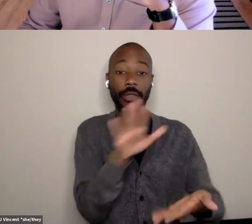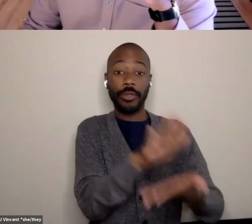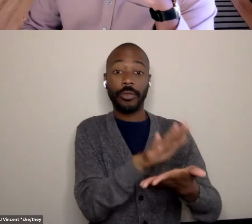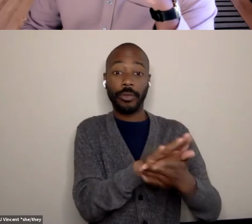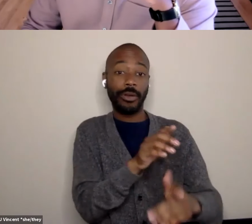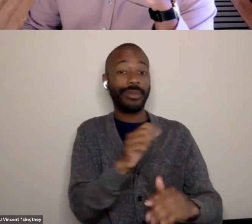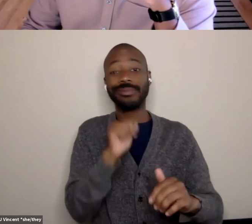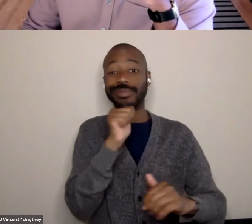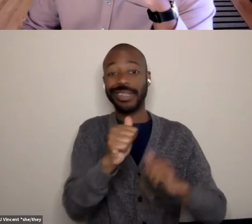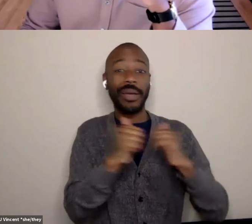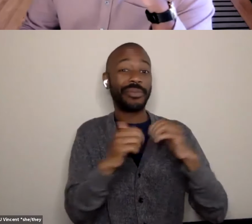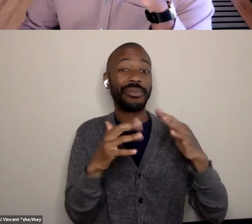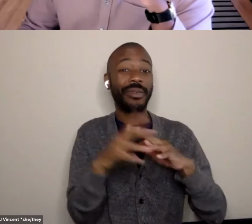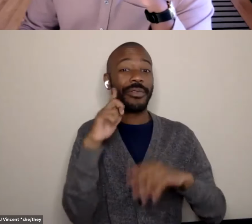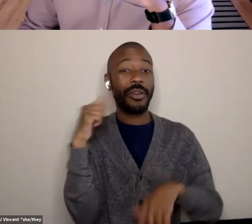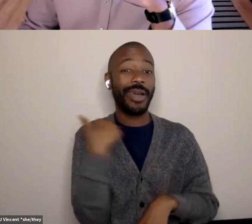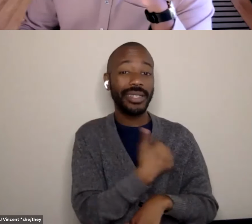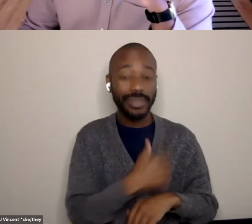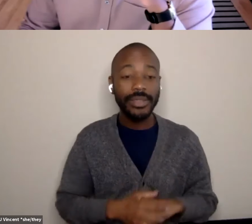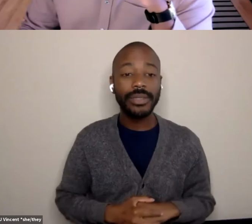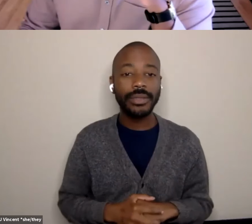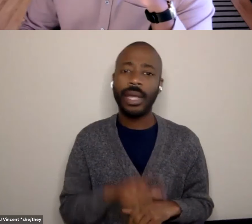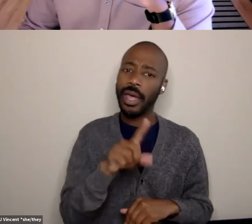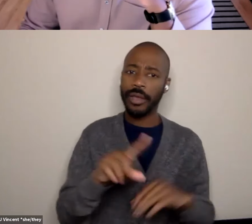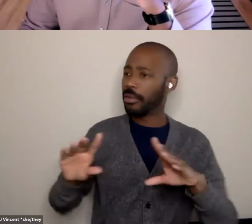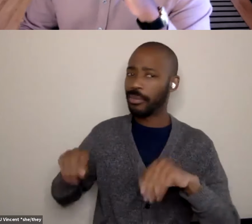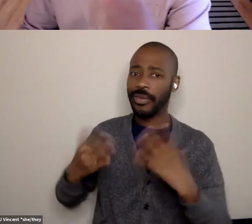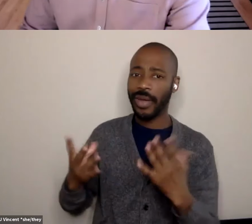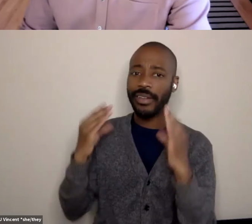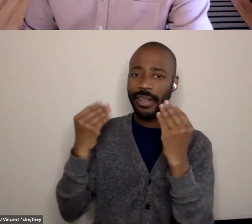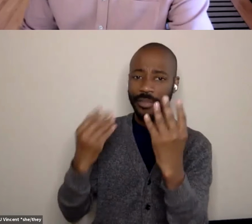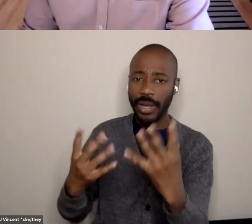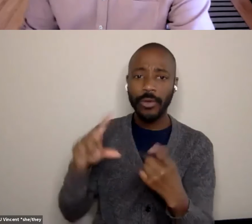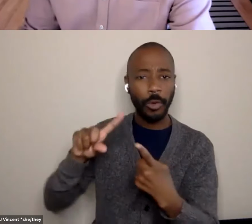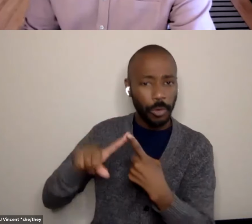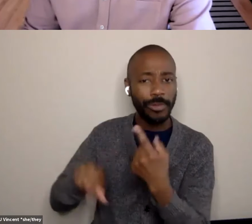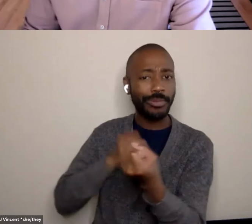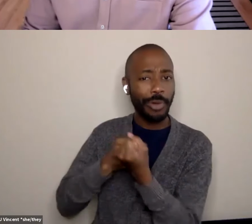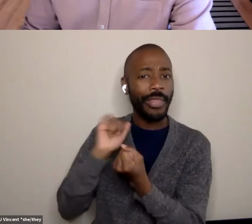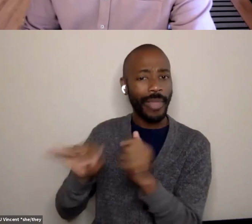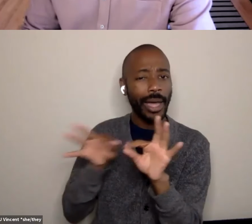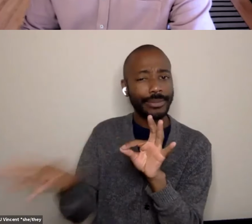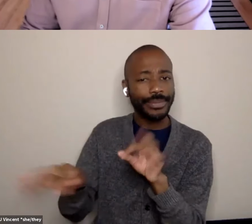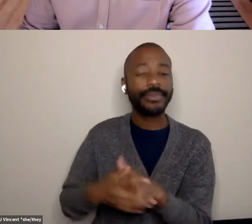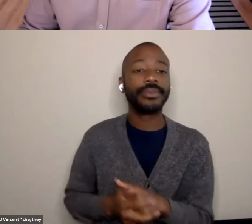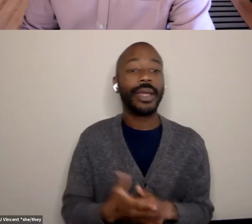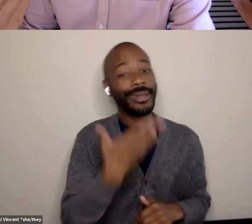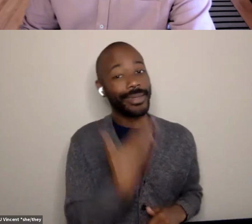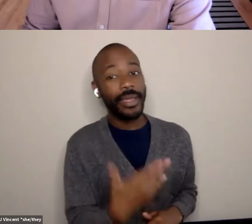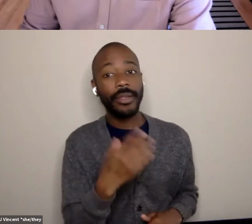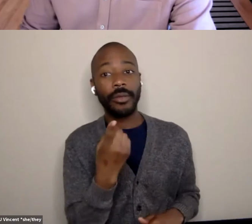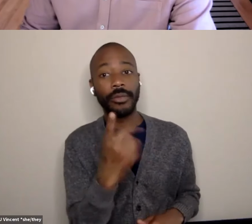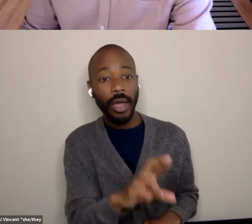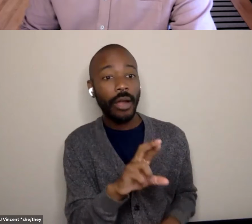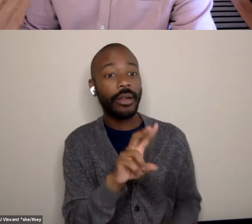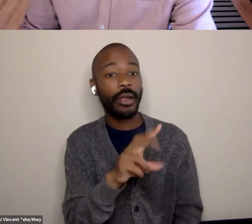us the information to really substantiate that assertion. Thank you, Dr. Givens. We are coming now to a final